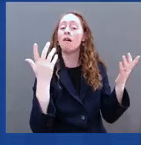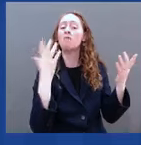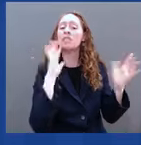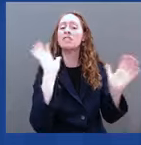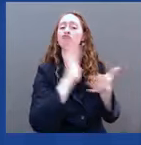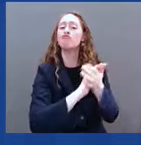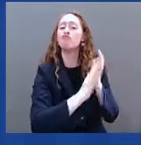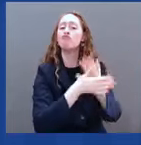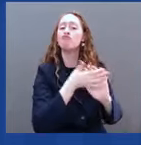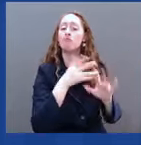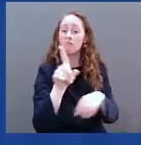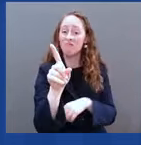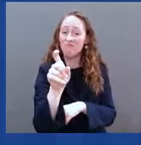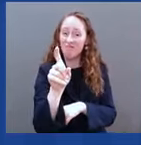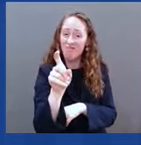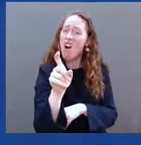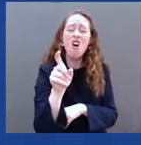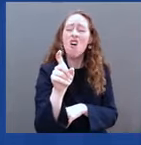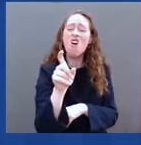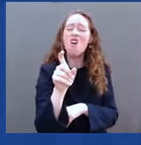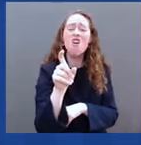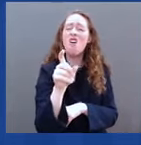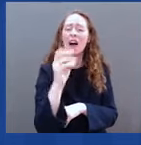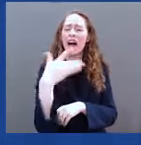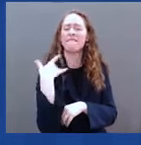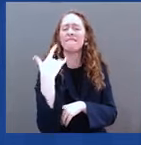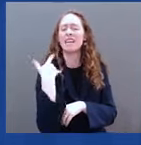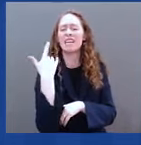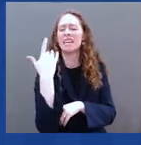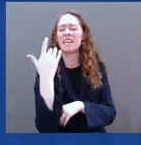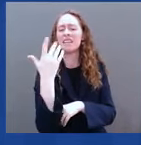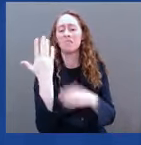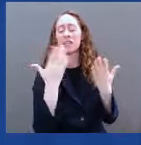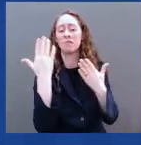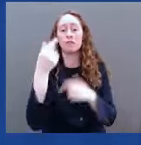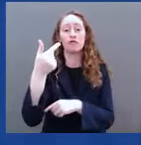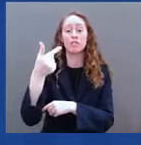On the latter point, my answer is yes. That depends on the G20.